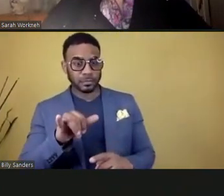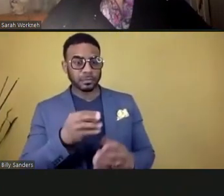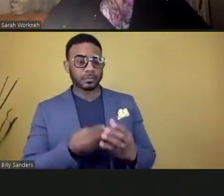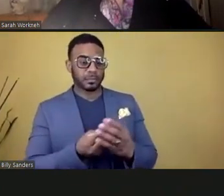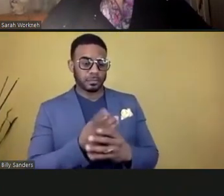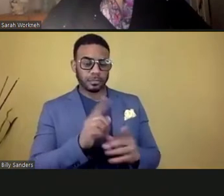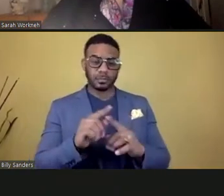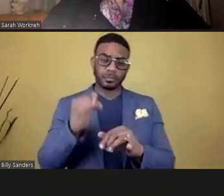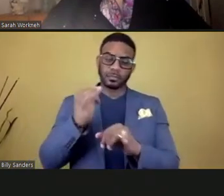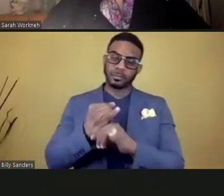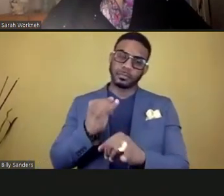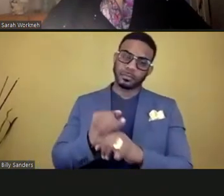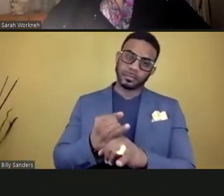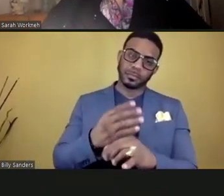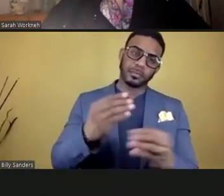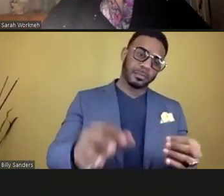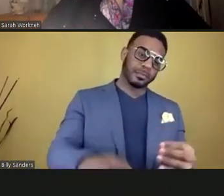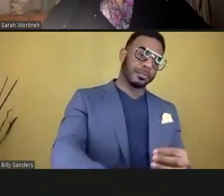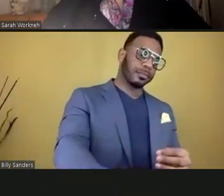as an institution